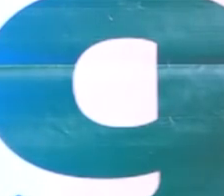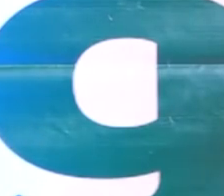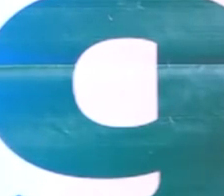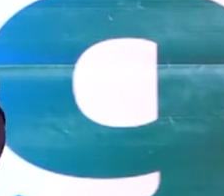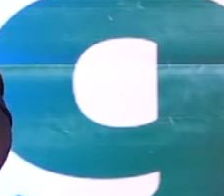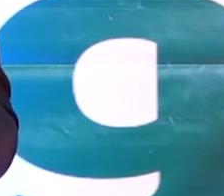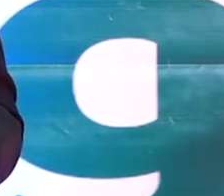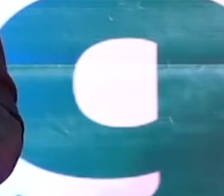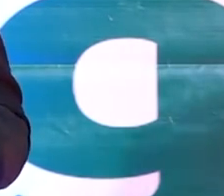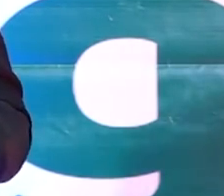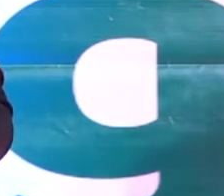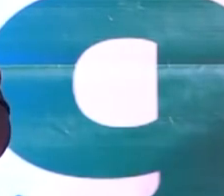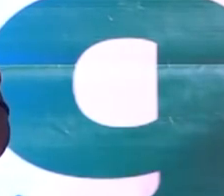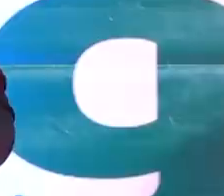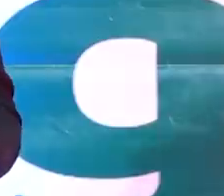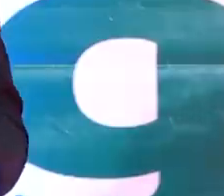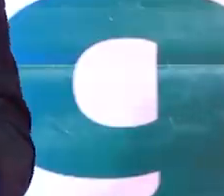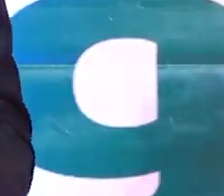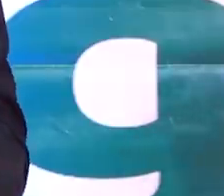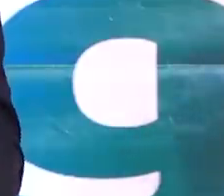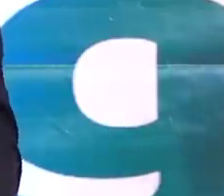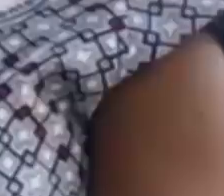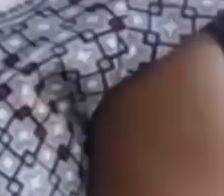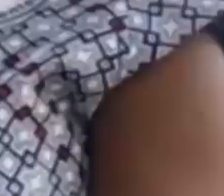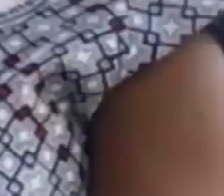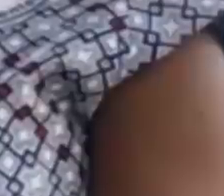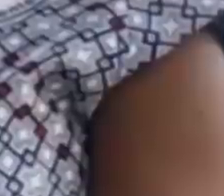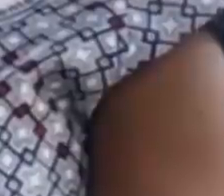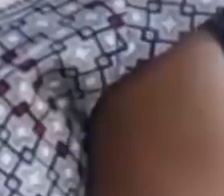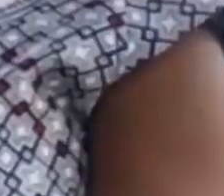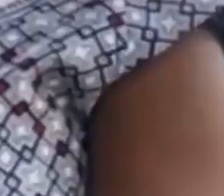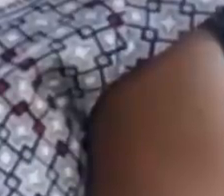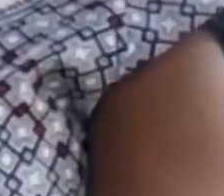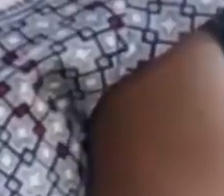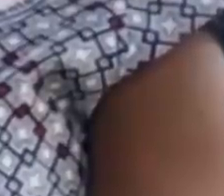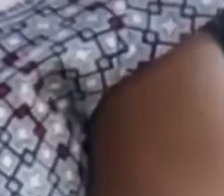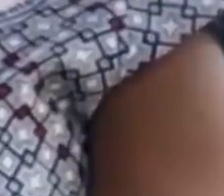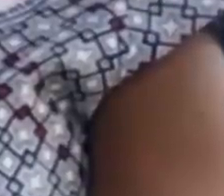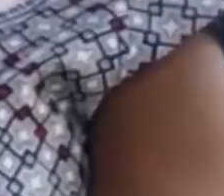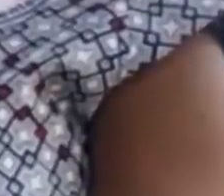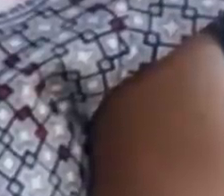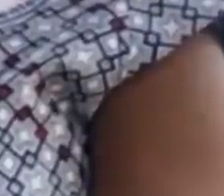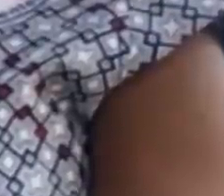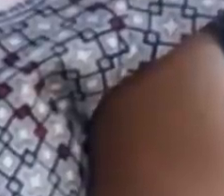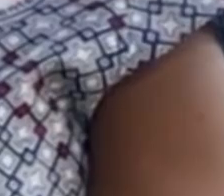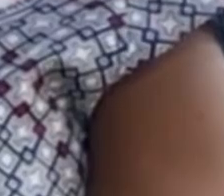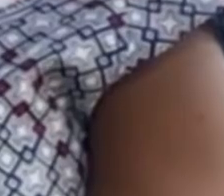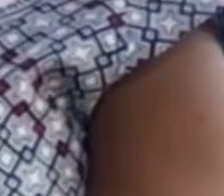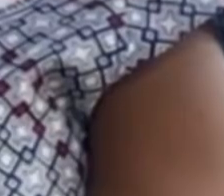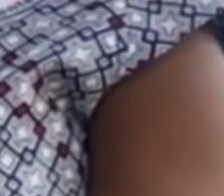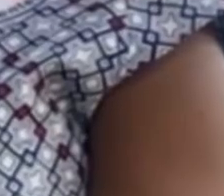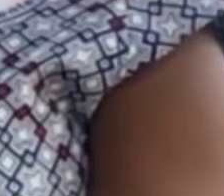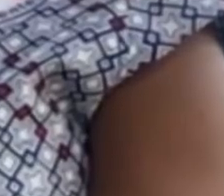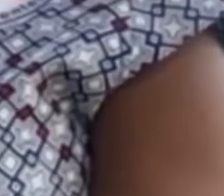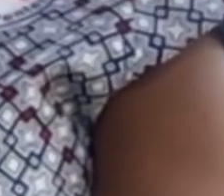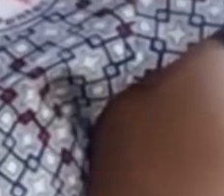God. Matthew 5:16 says, in the same way, let your light shine before others that they may see